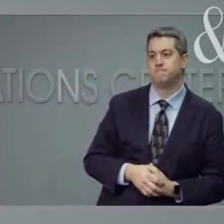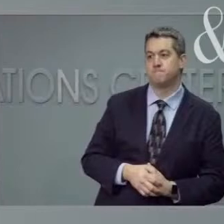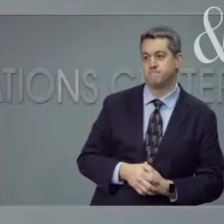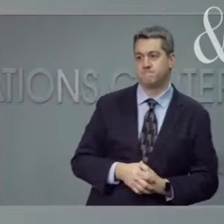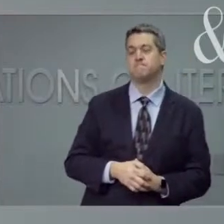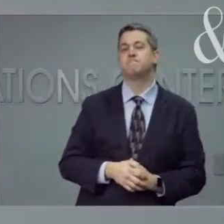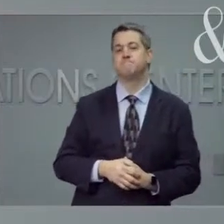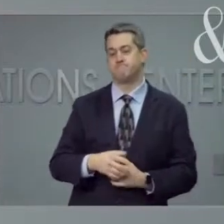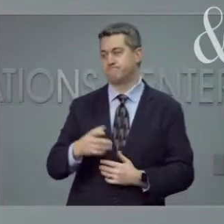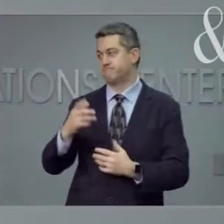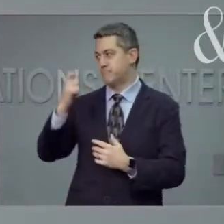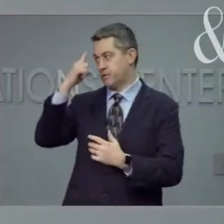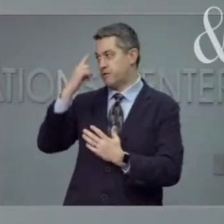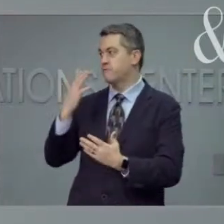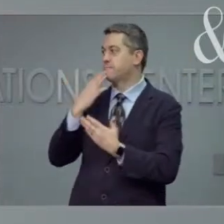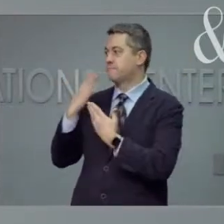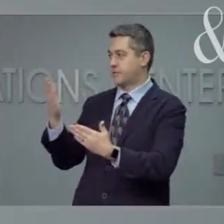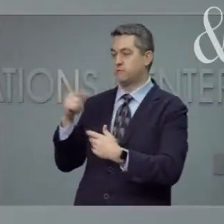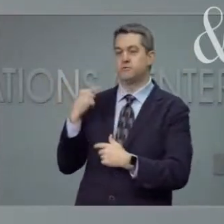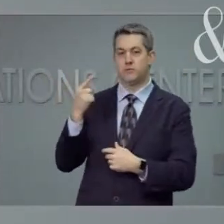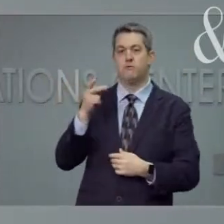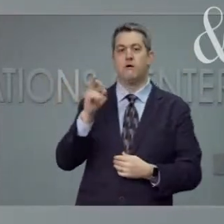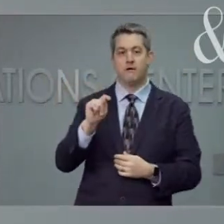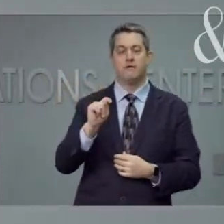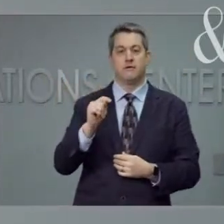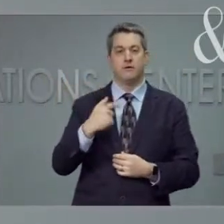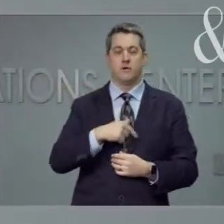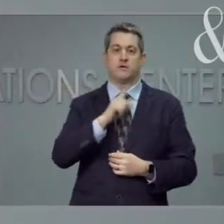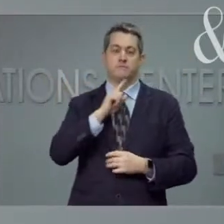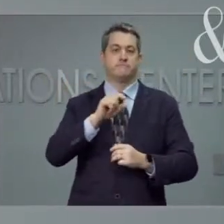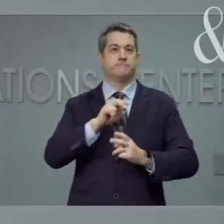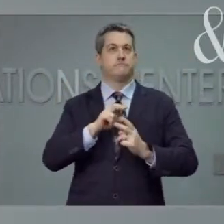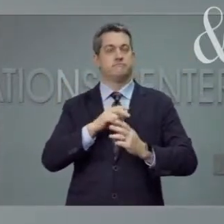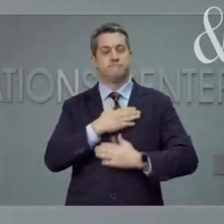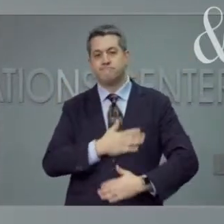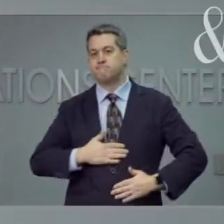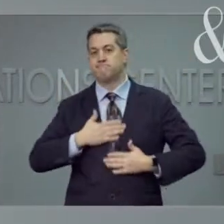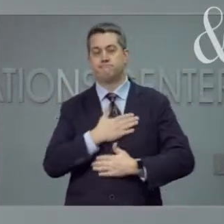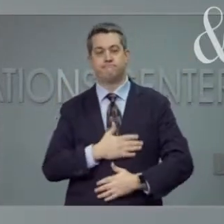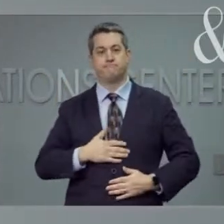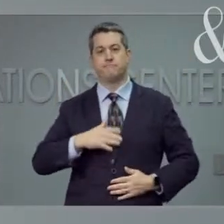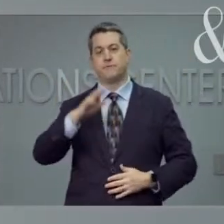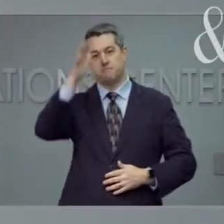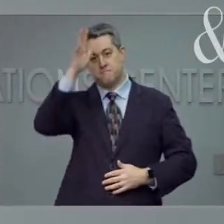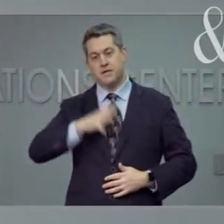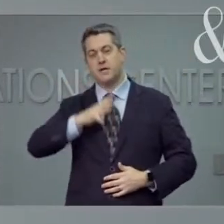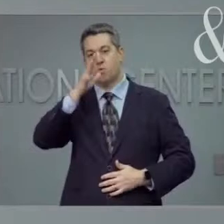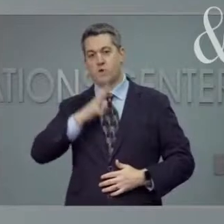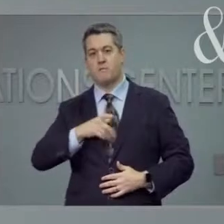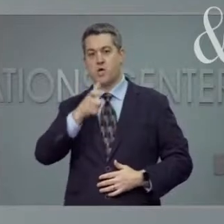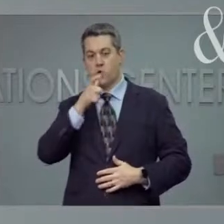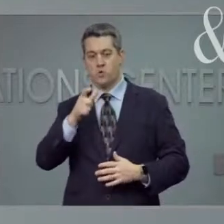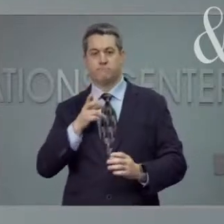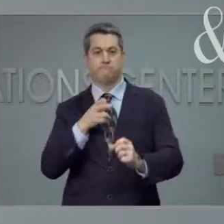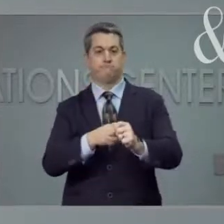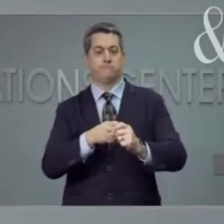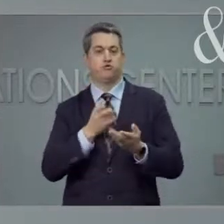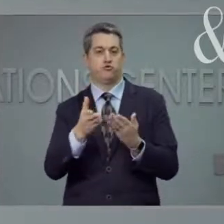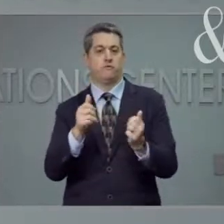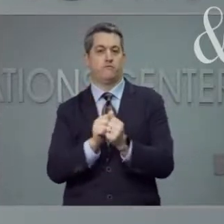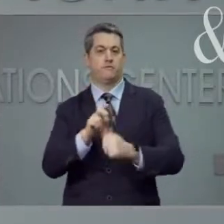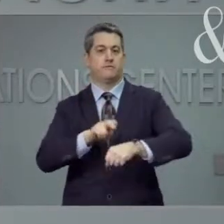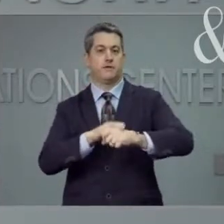Thank you. We're grateful. Thank you, General Hunt. We're grateful for the men and women who step up and serve in the National Guard and for